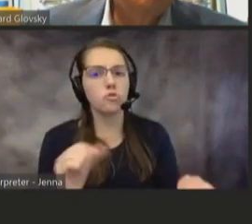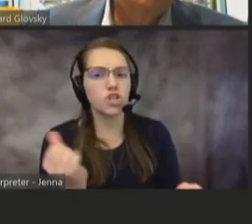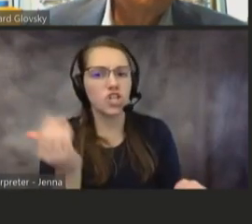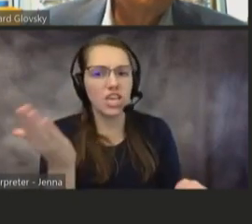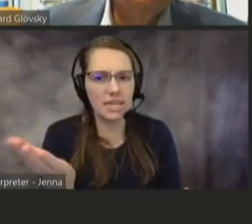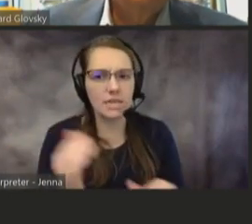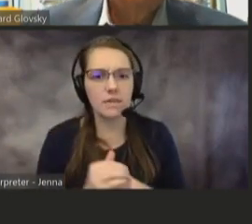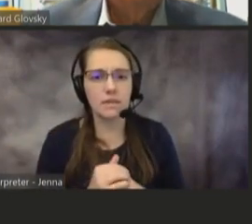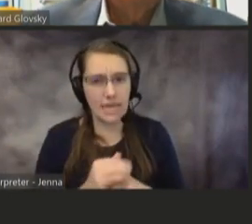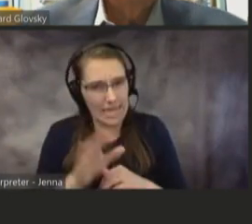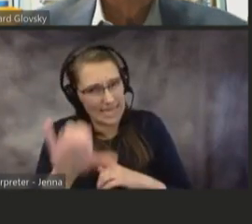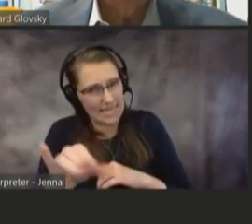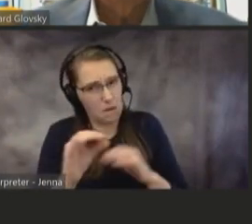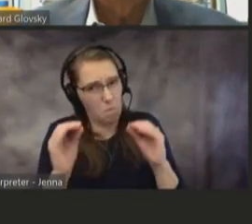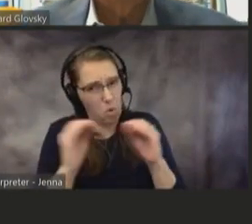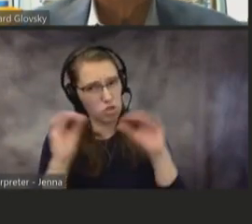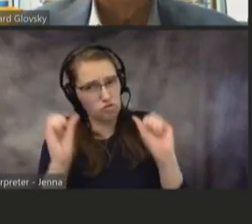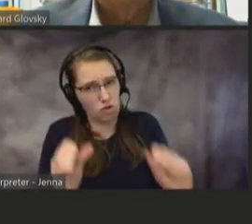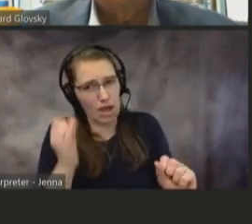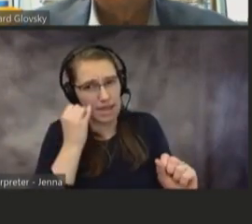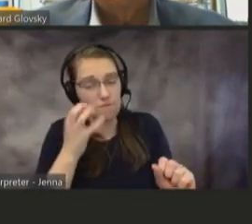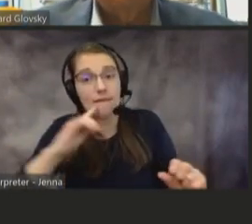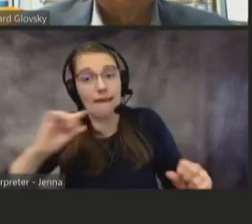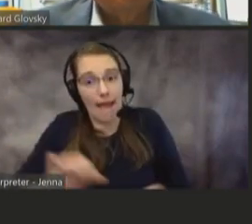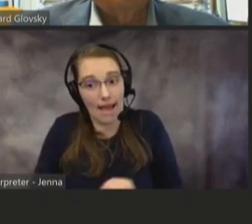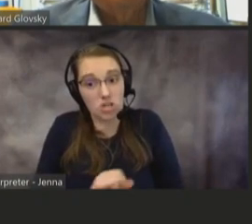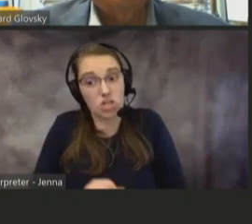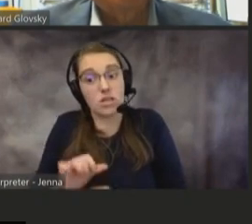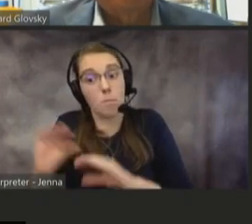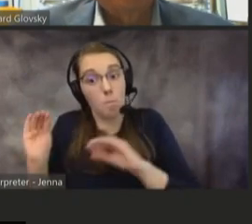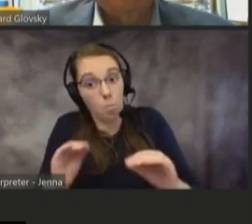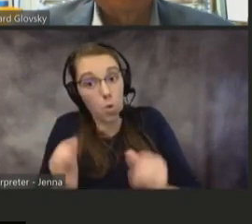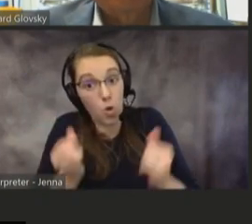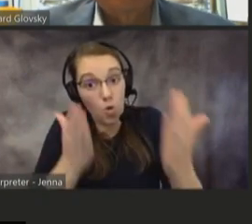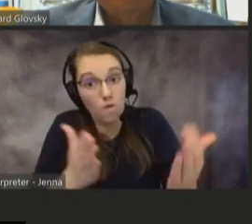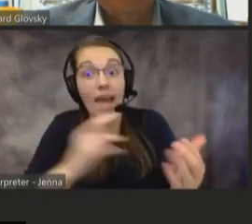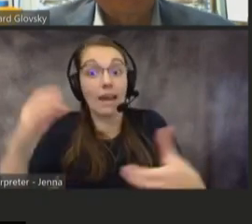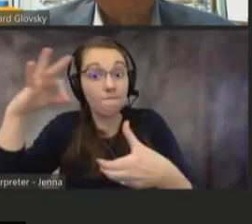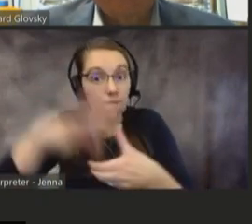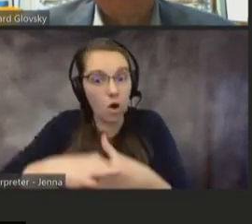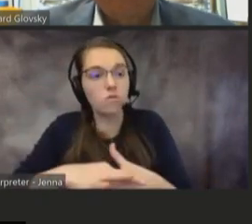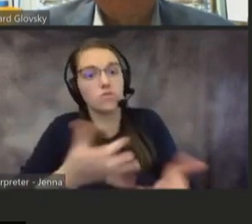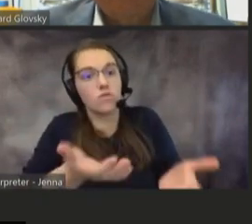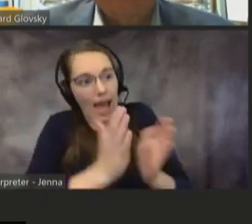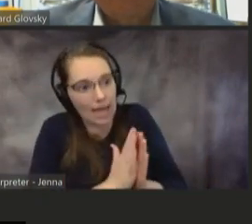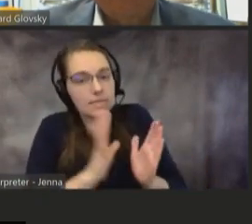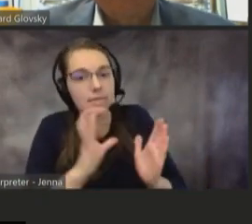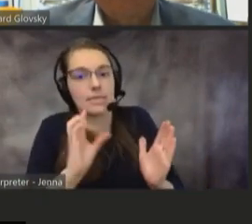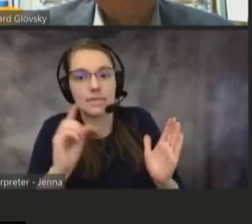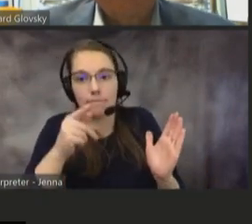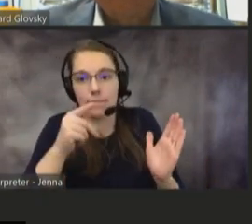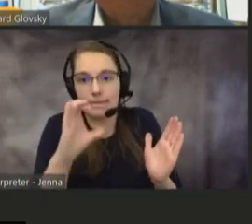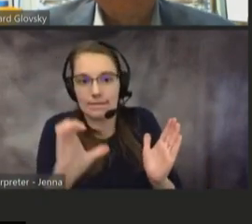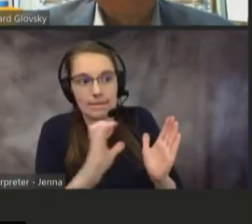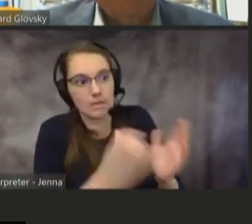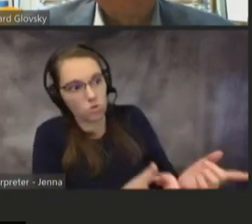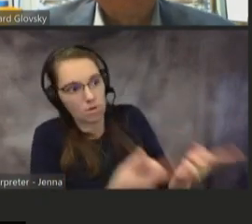it to deal as a motion and take a vote, that's fine. I just was requesting clarity.